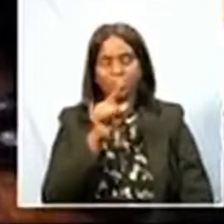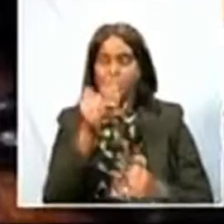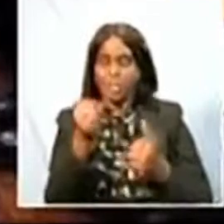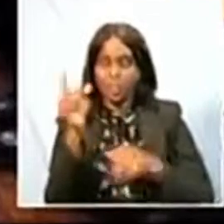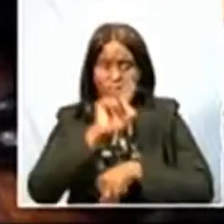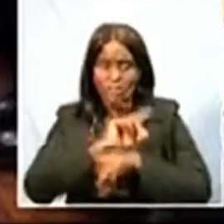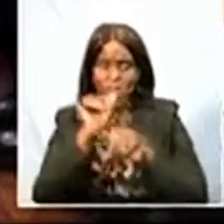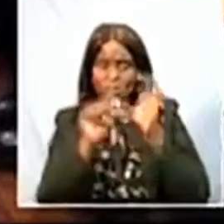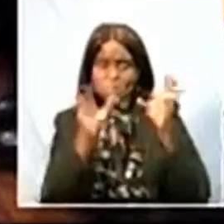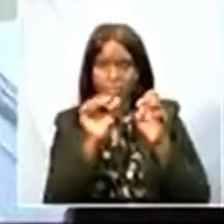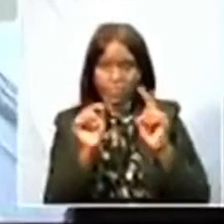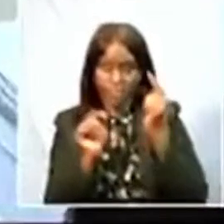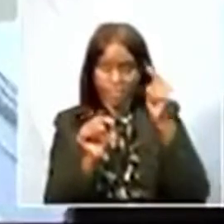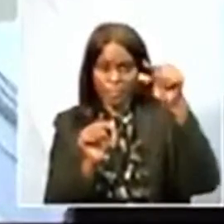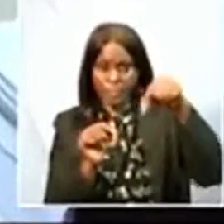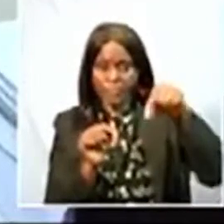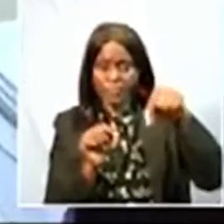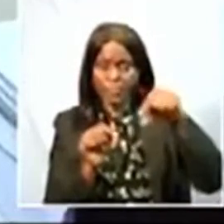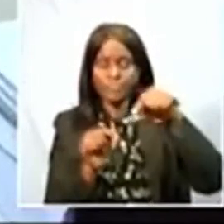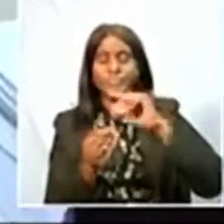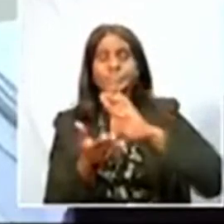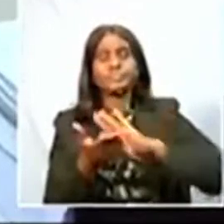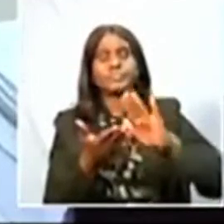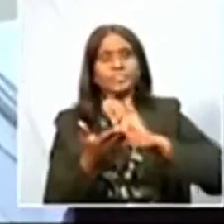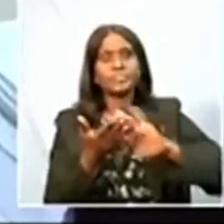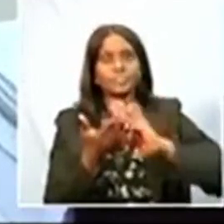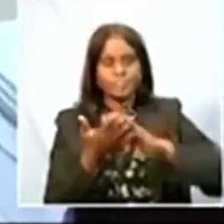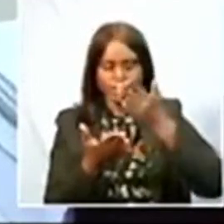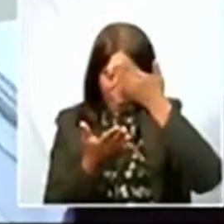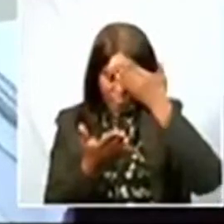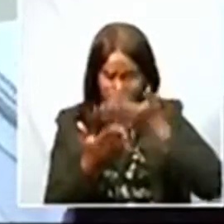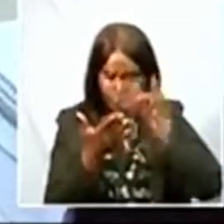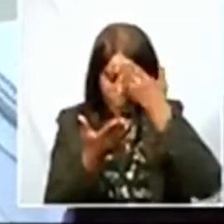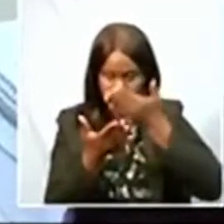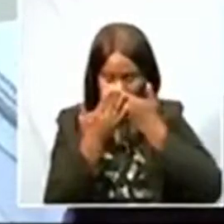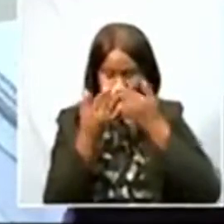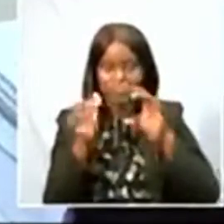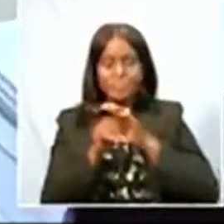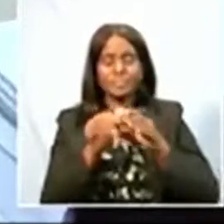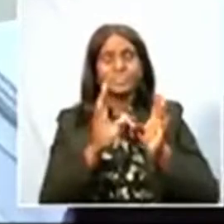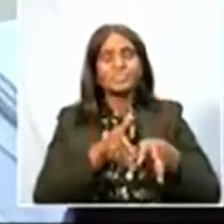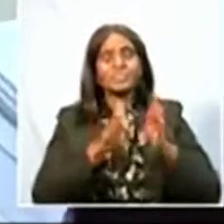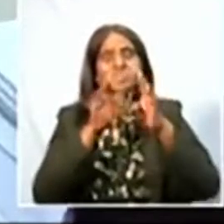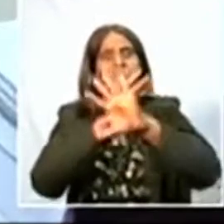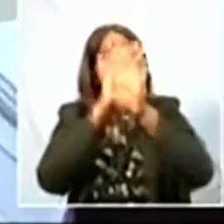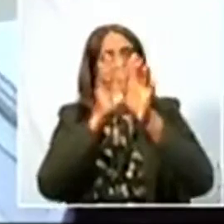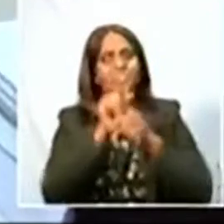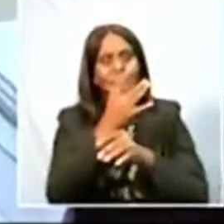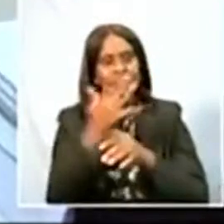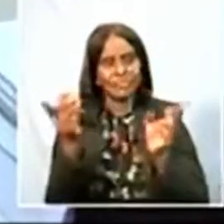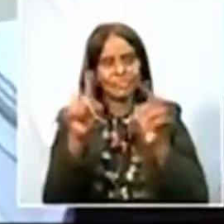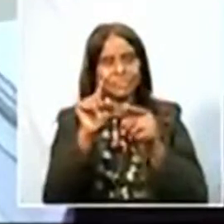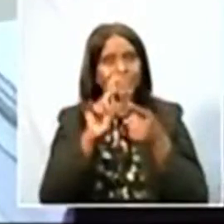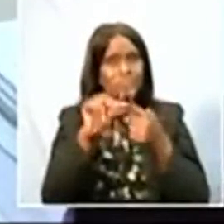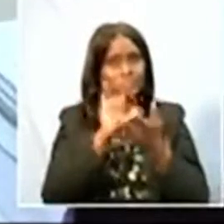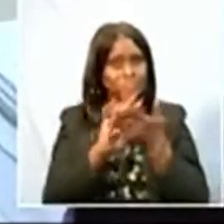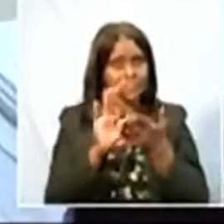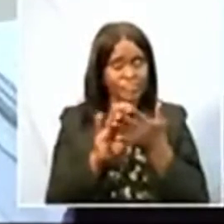in council the first qualification is to learn how to apologize on straightforward things, when to